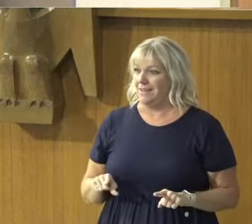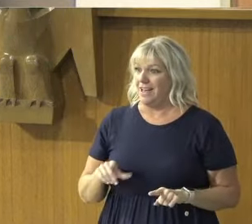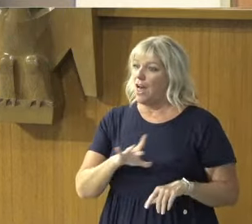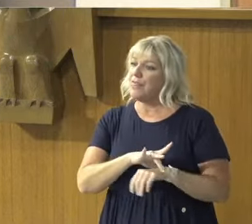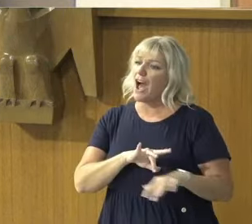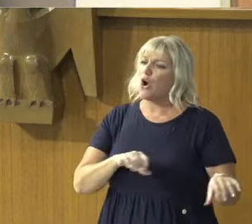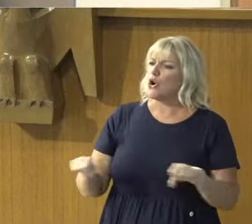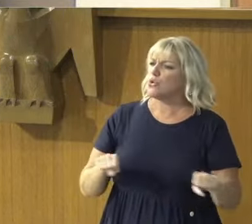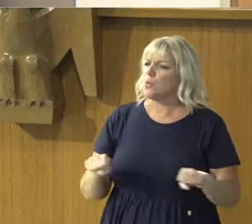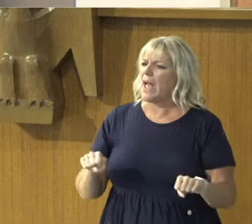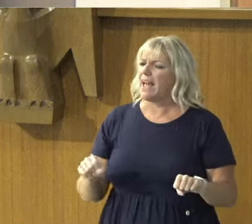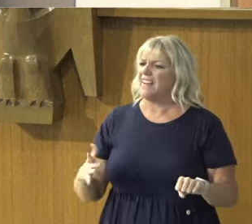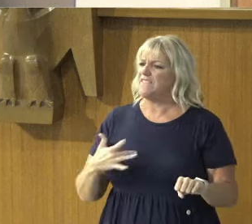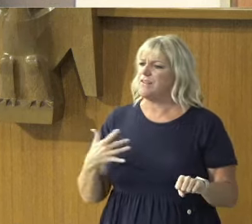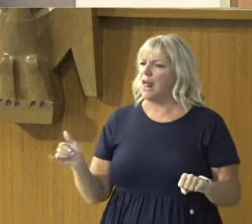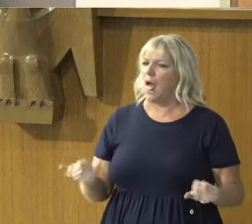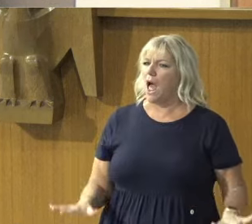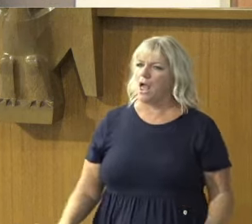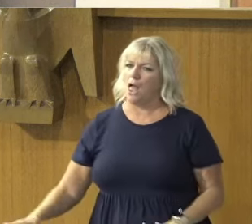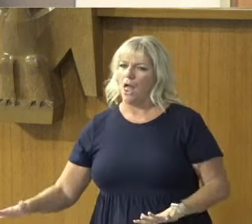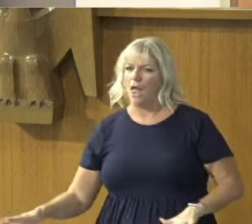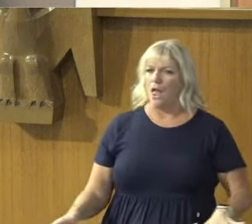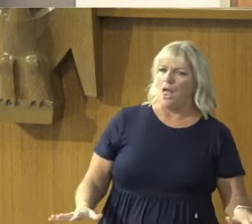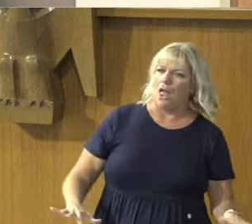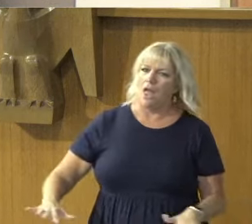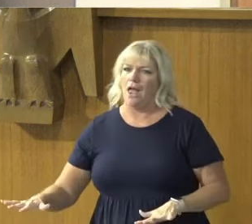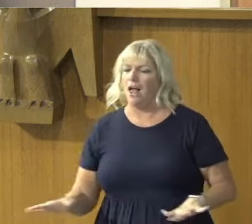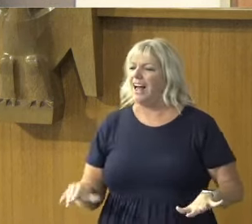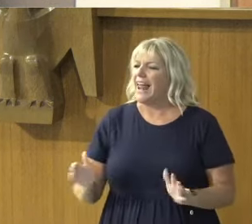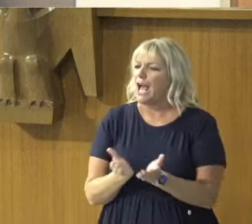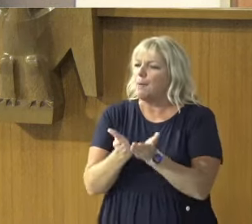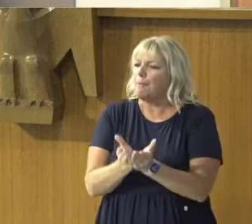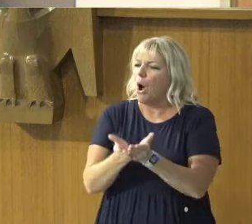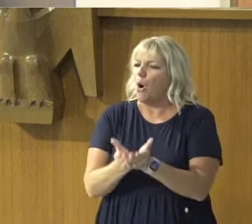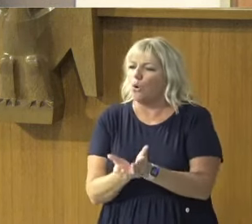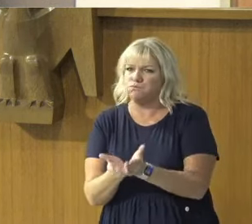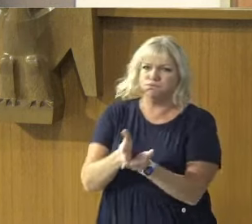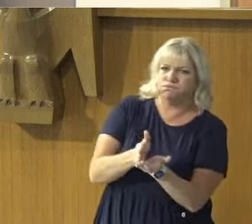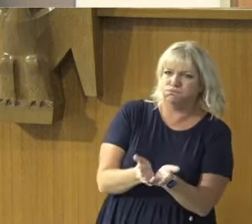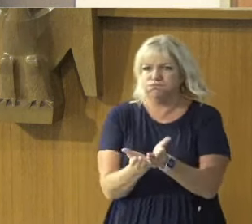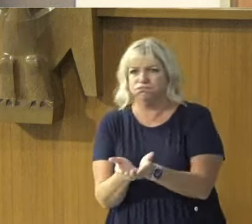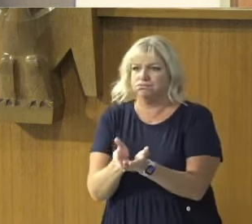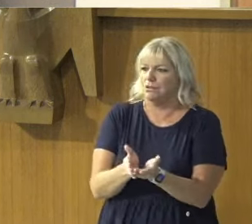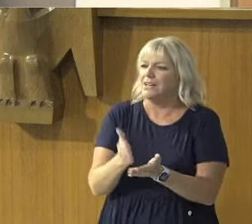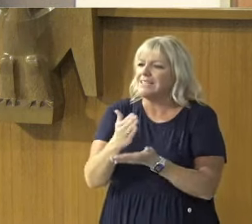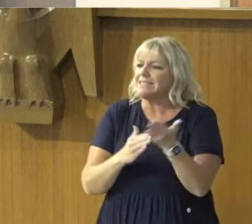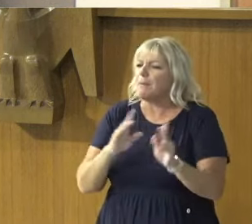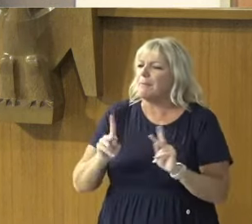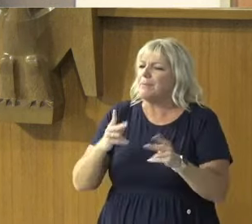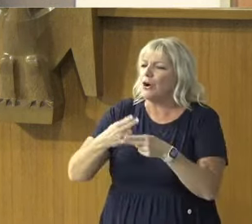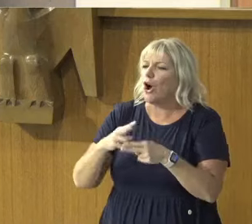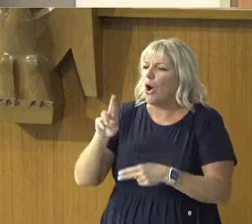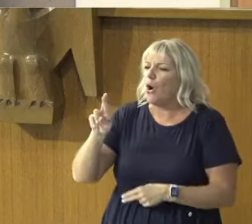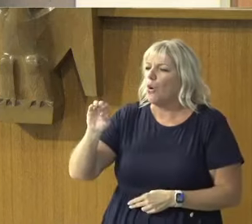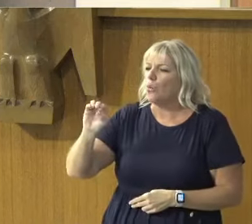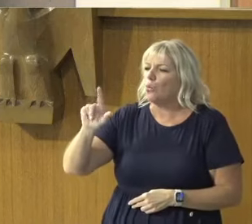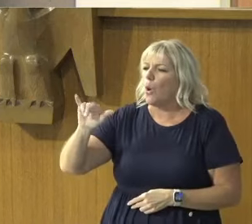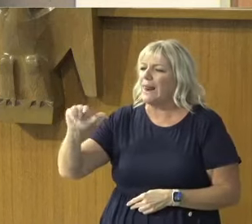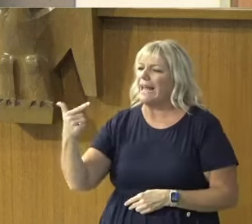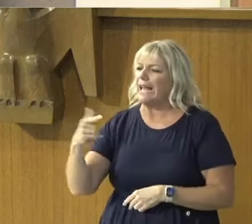earthquake that made the ground feel like we were on a rickety rowboat in the middle of an ocean storm. Some people refer to these as rolling earthquakes.